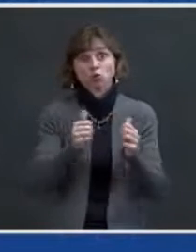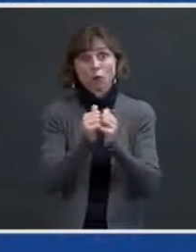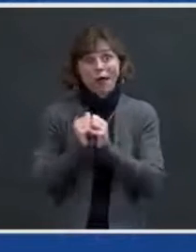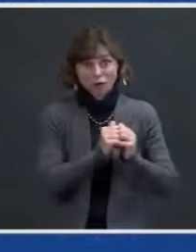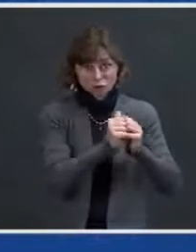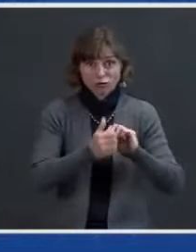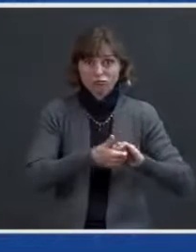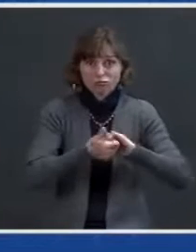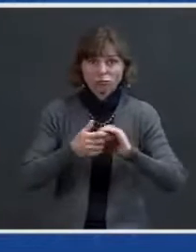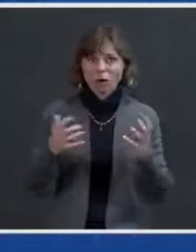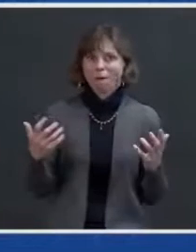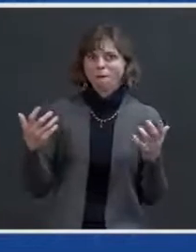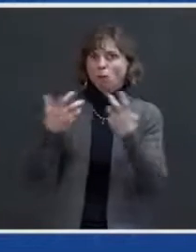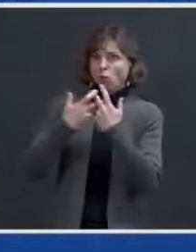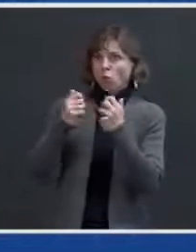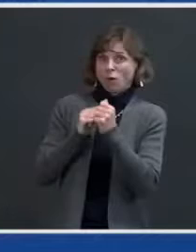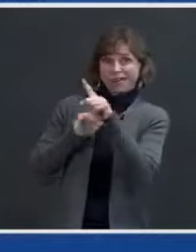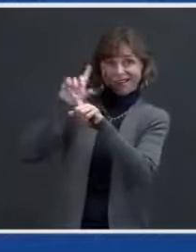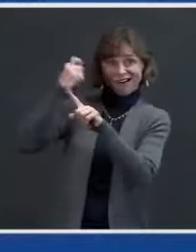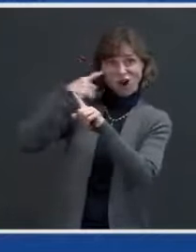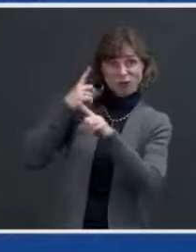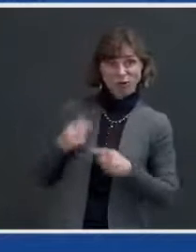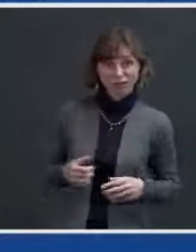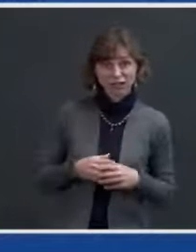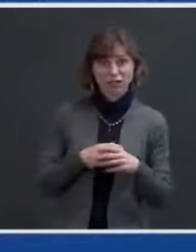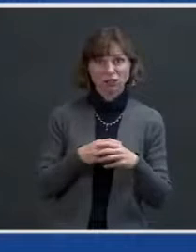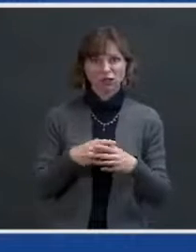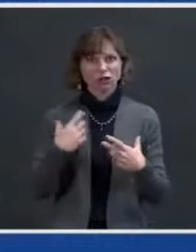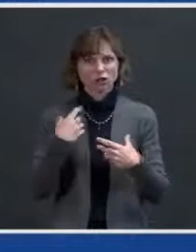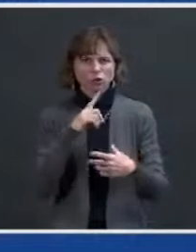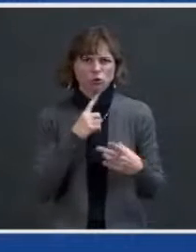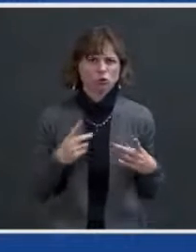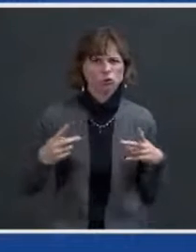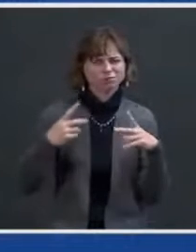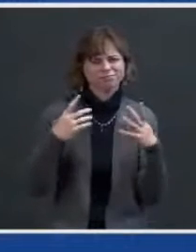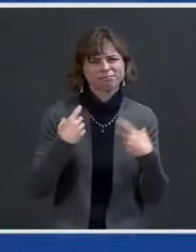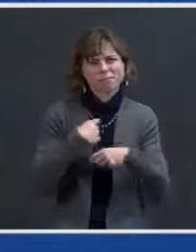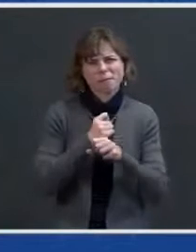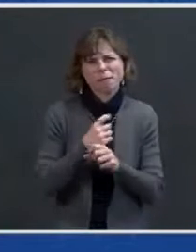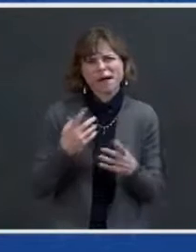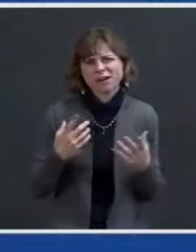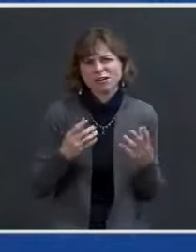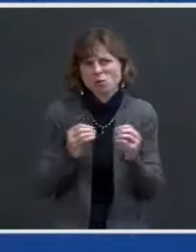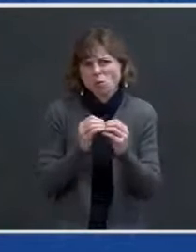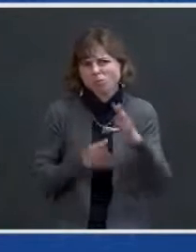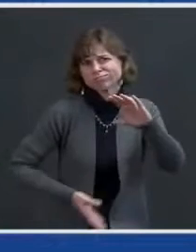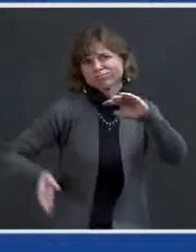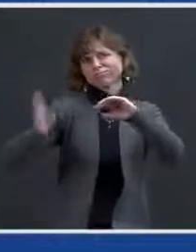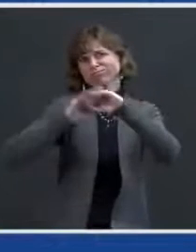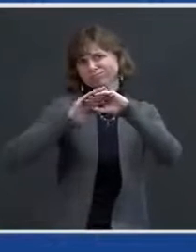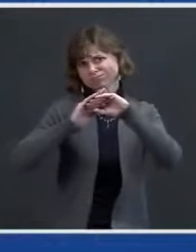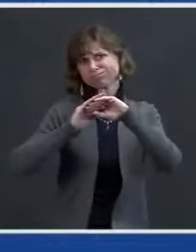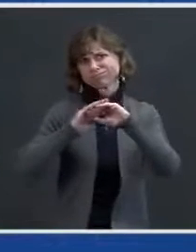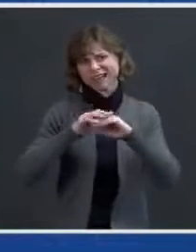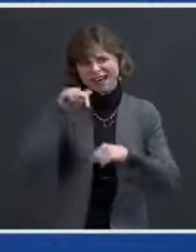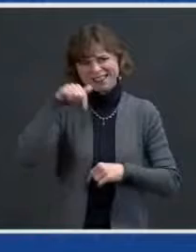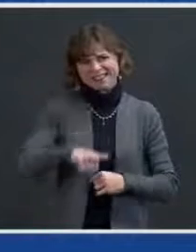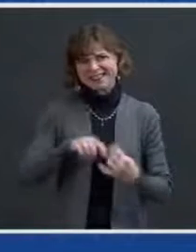with government to create a force multiplier in a battle we simply must